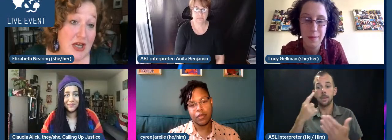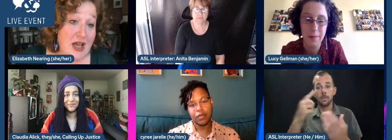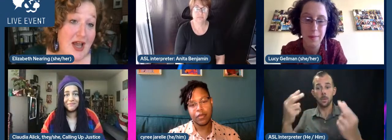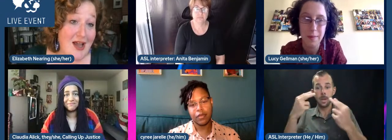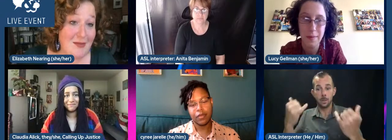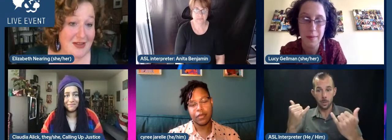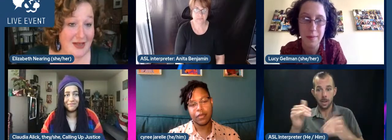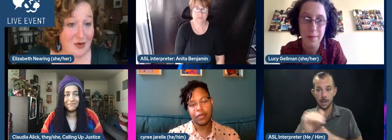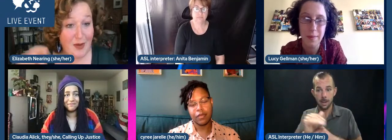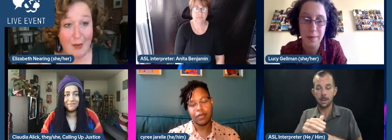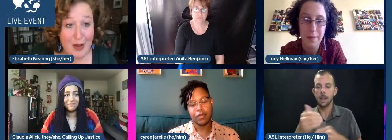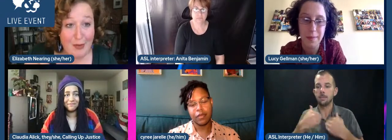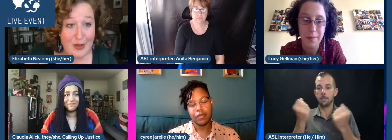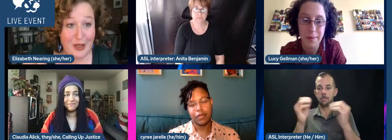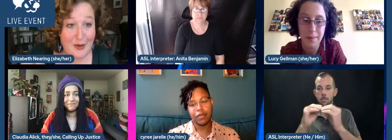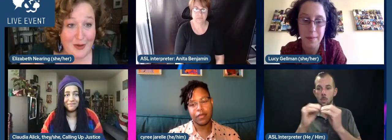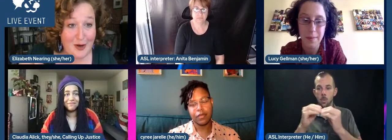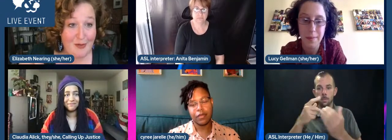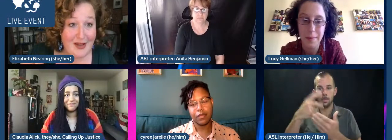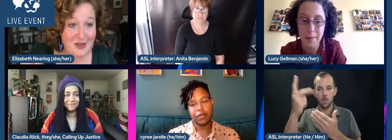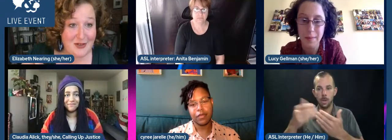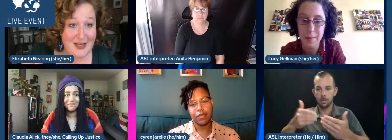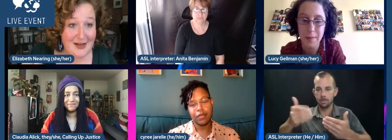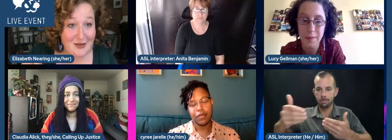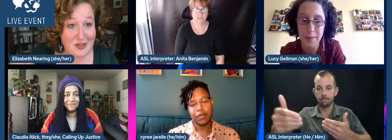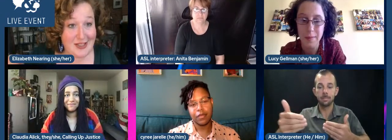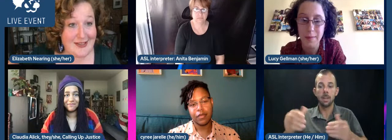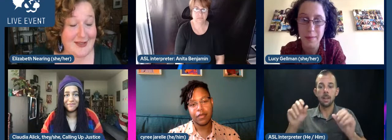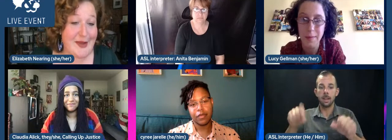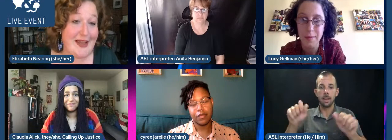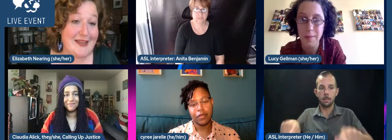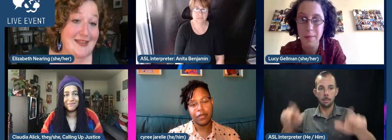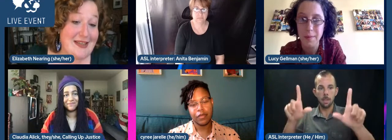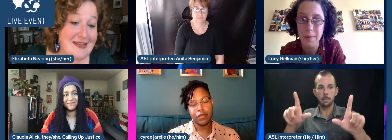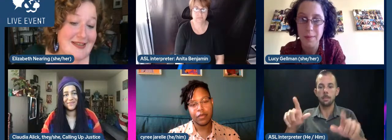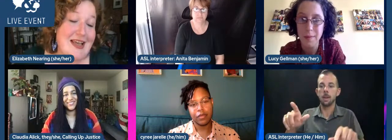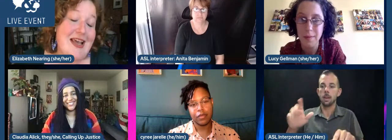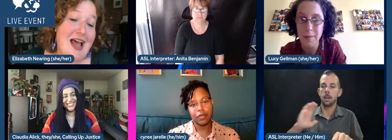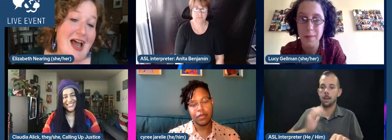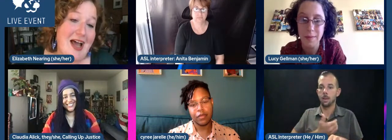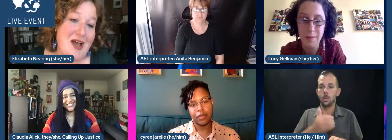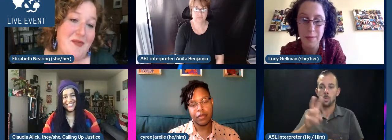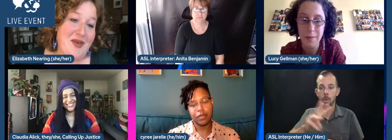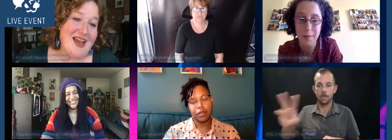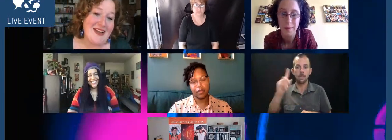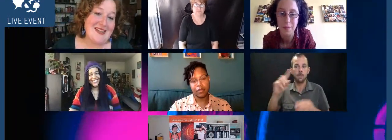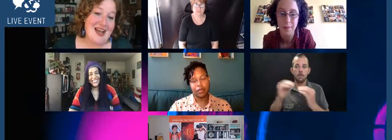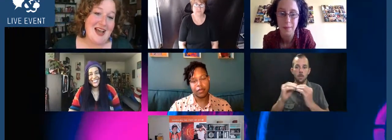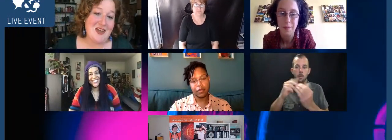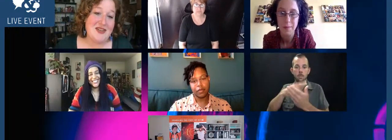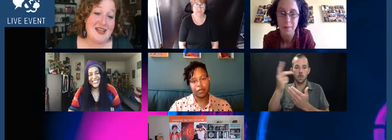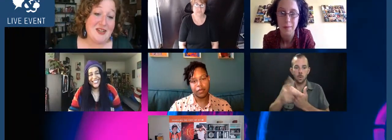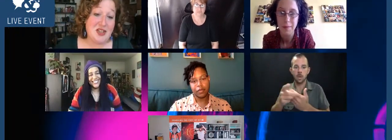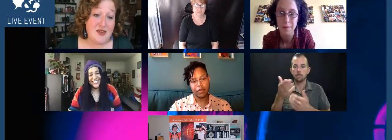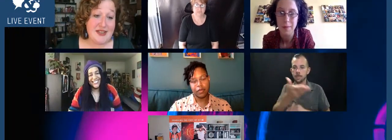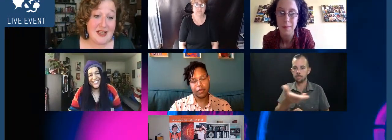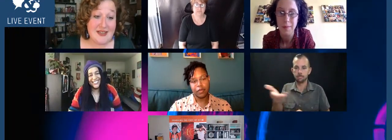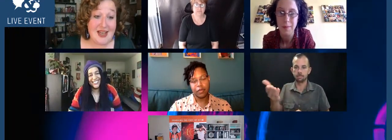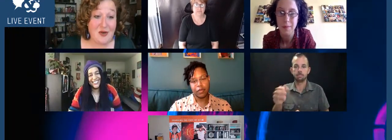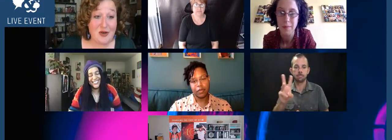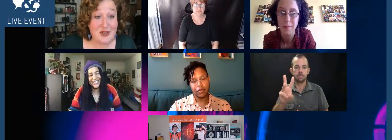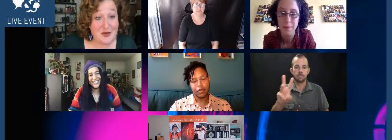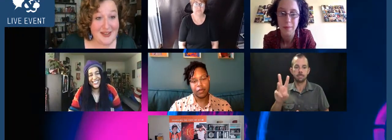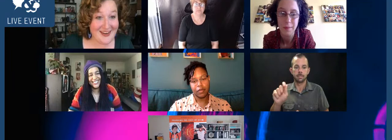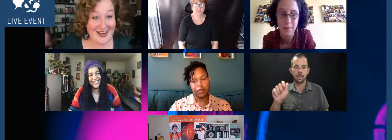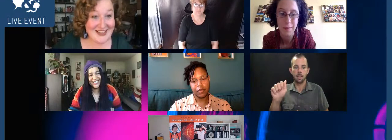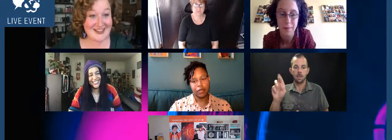artidea.org. The link will pop up below with our magical technical geniuses behind the scenes. You can take a survey, tell